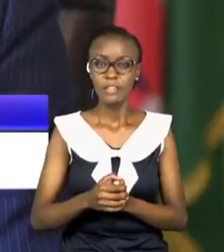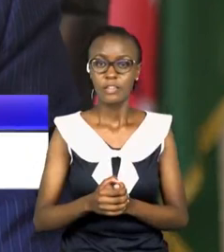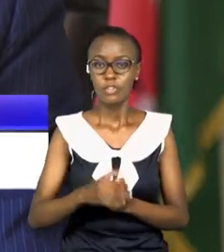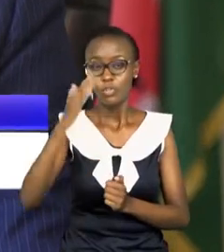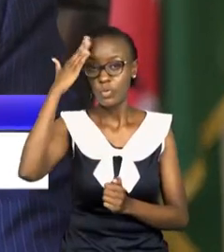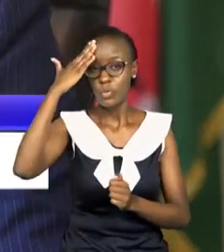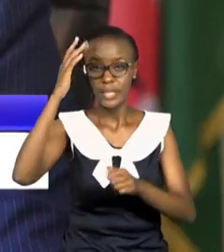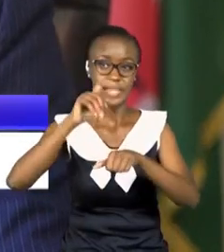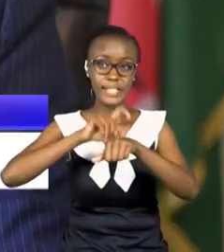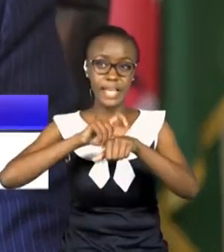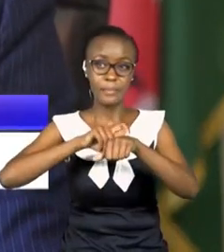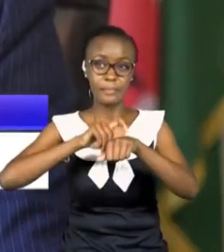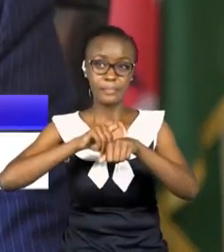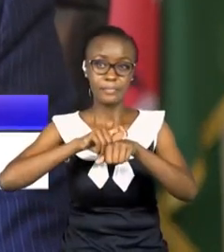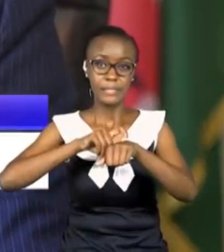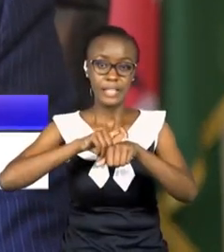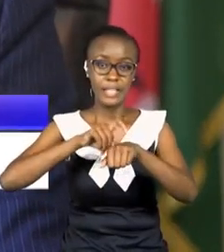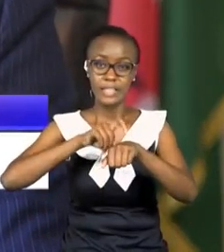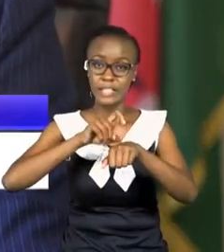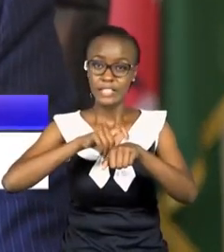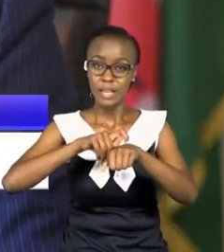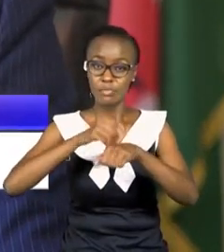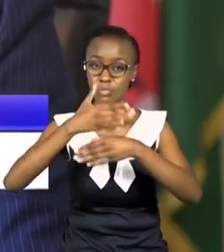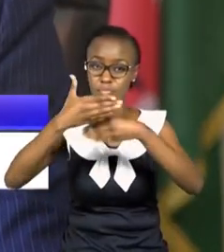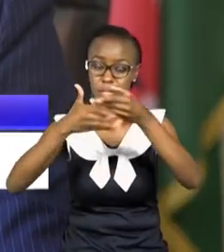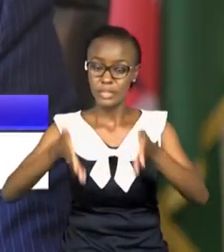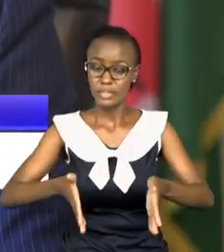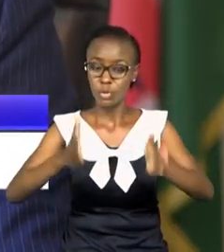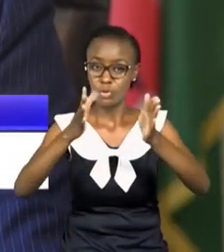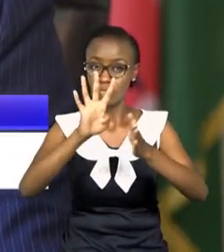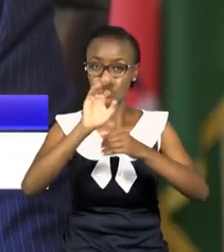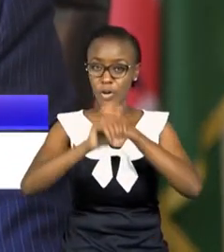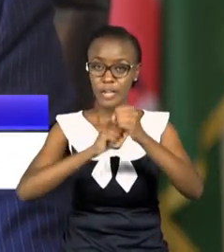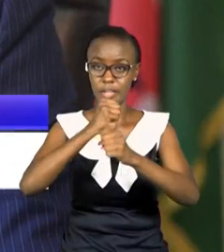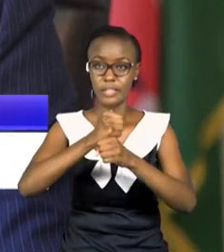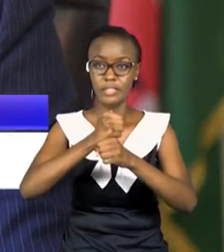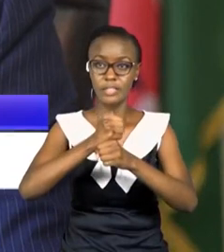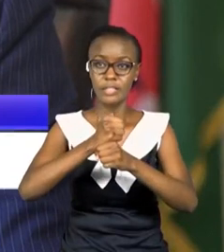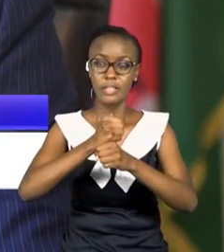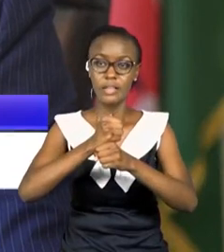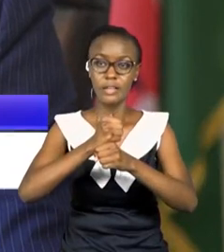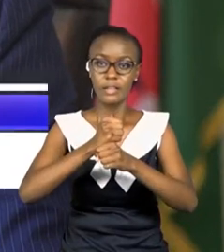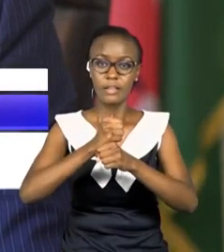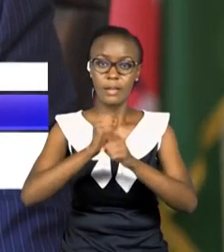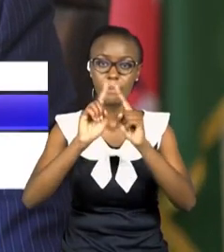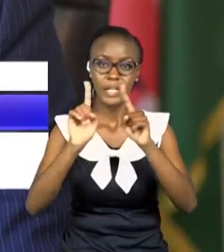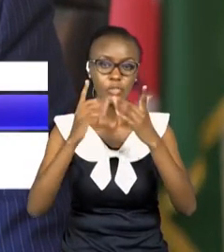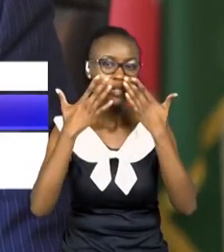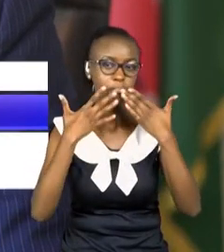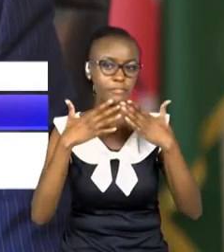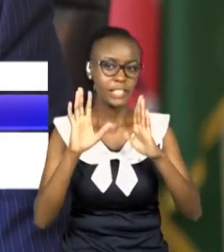timeline for the expressway was four years. So we could have finished actually in